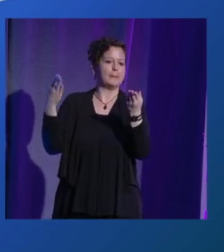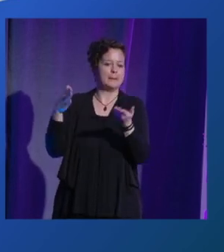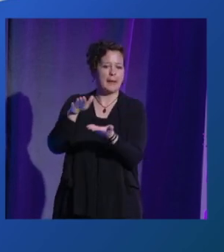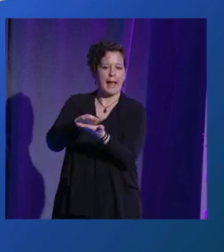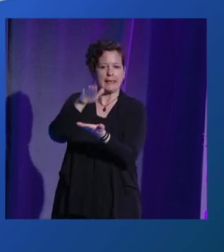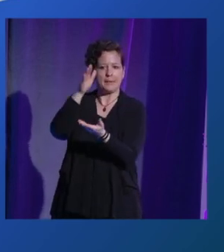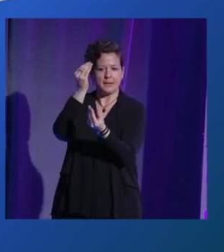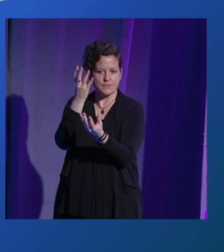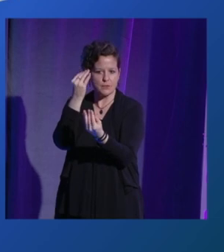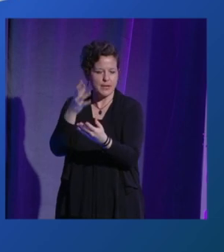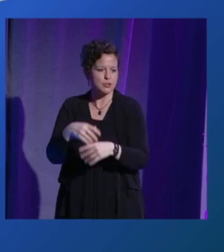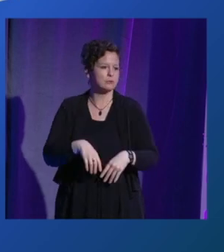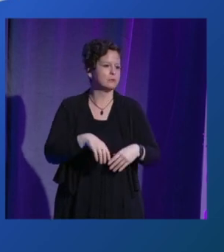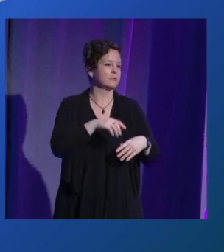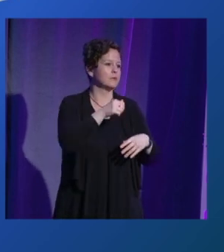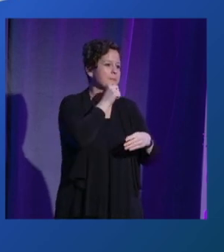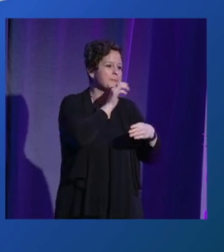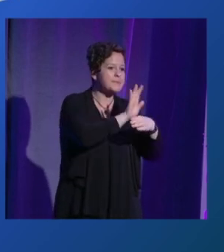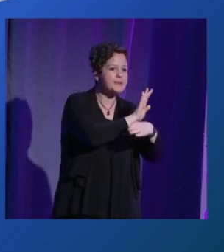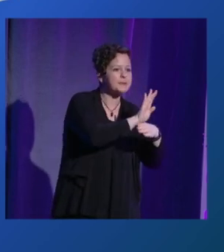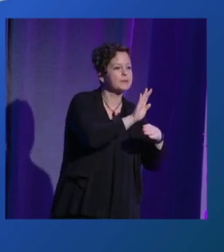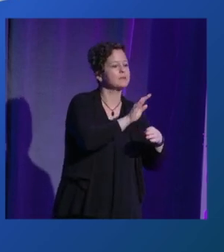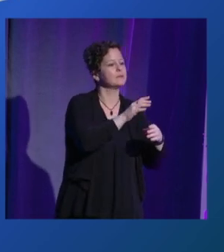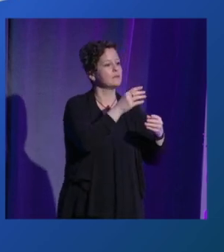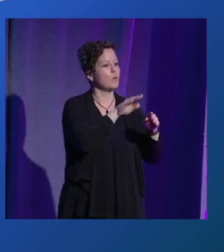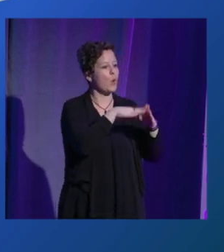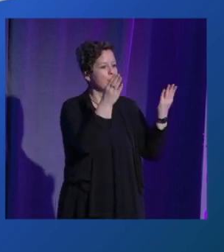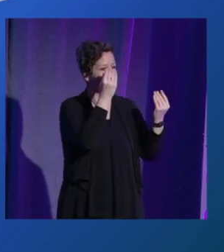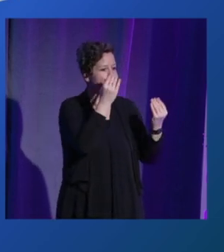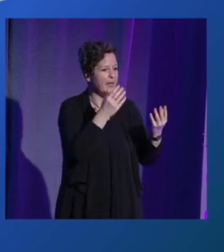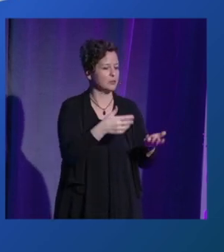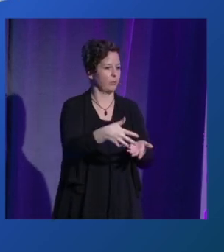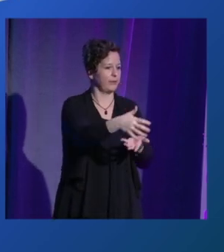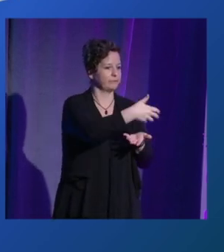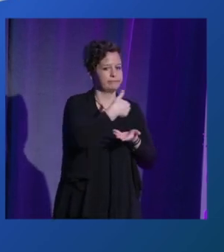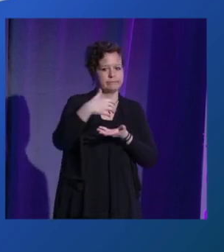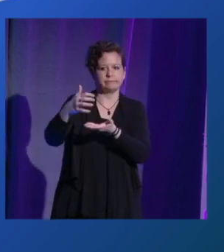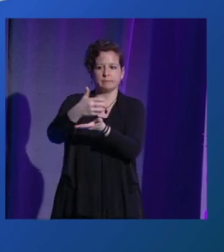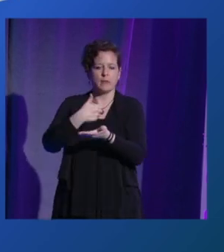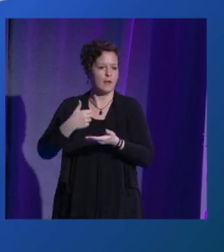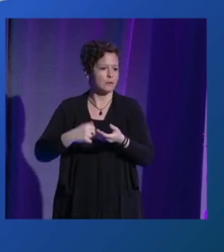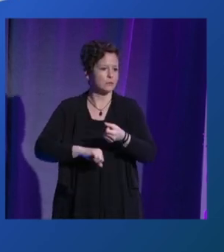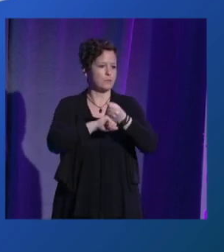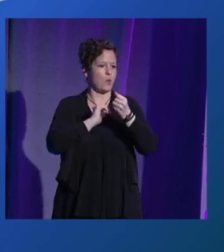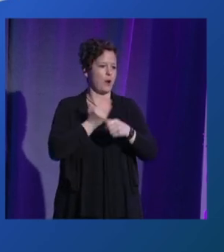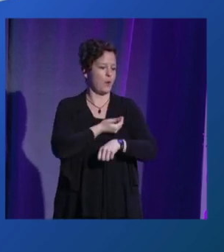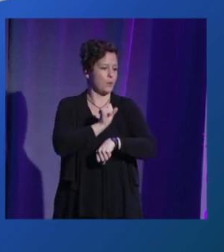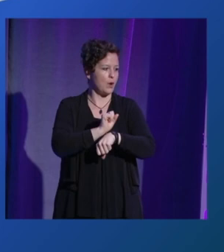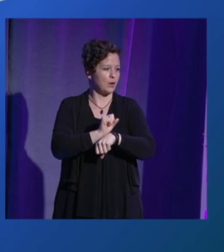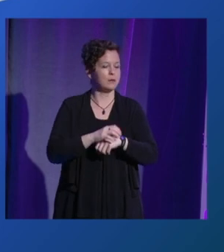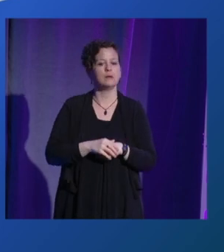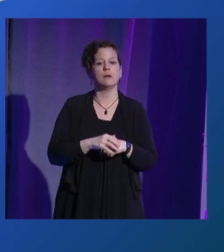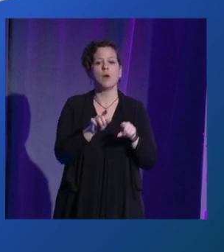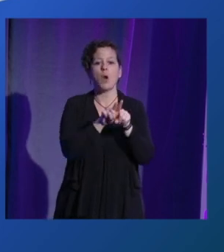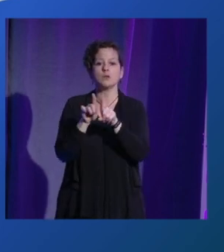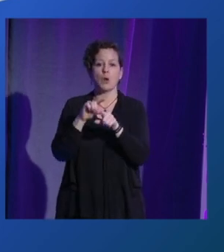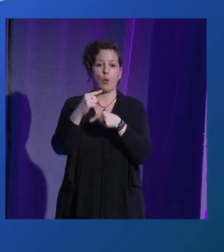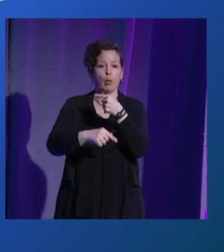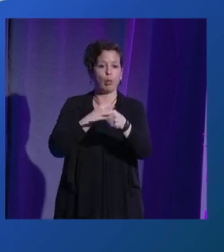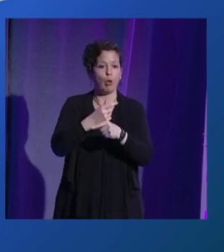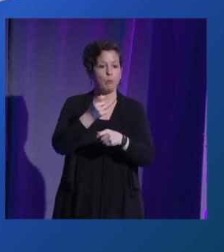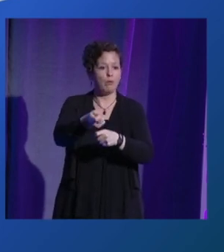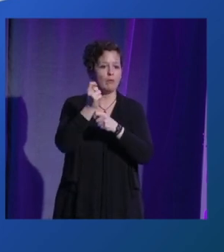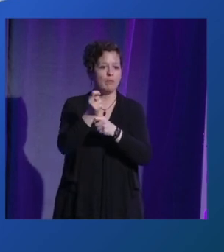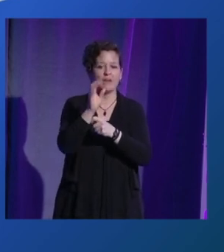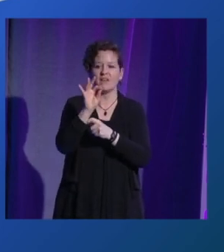or or a commercial and I've got a couple examples I'll talk about um first of which is global fishing everyone's aware this is